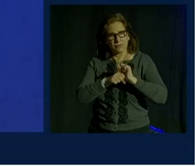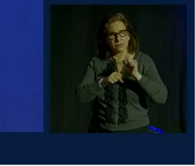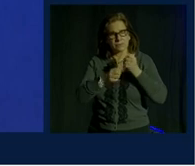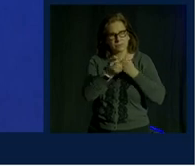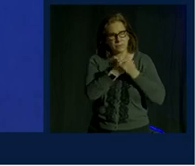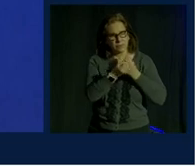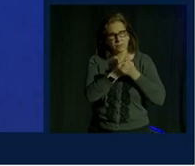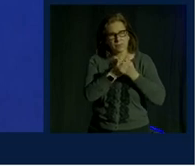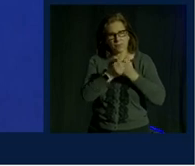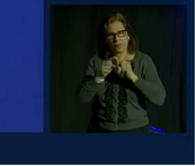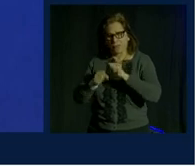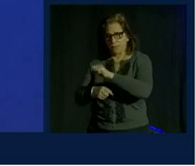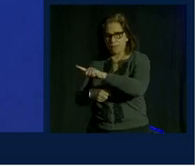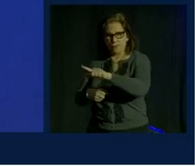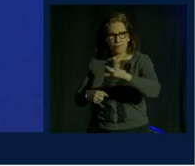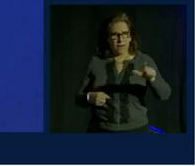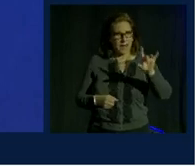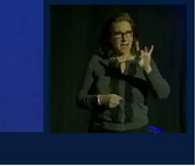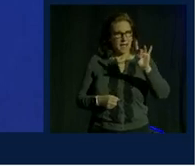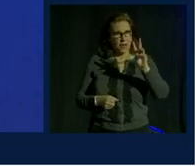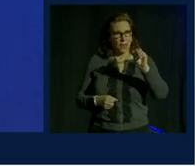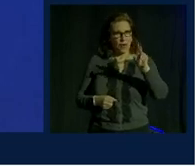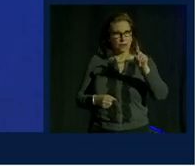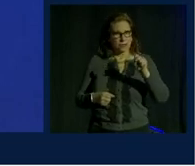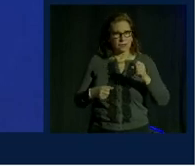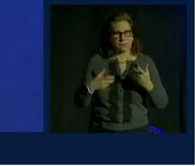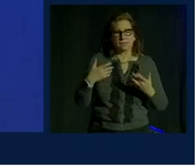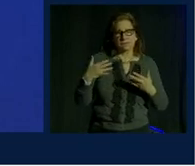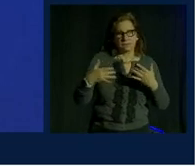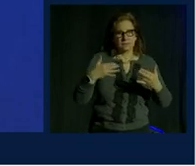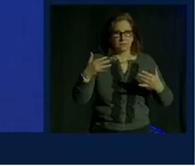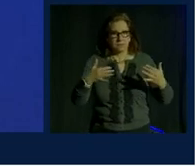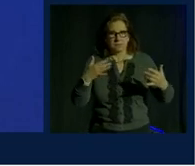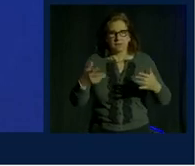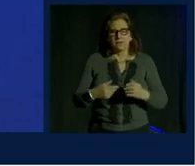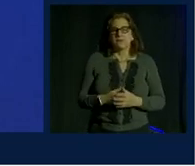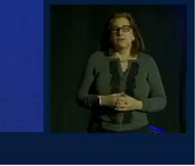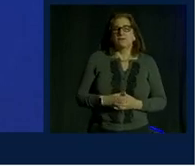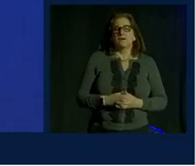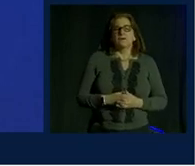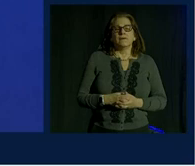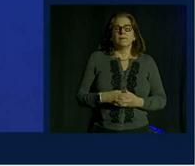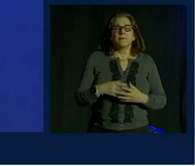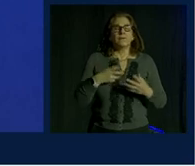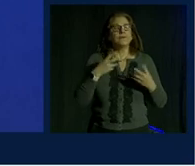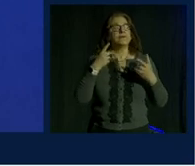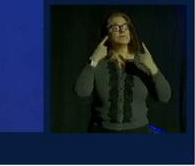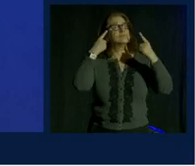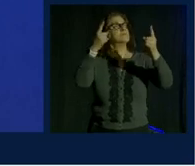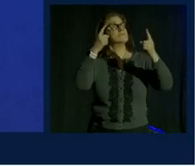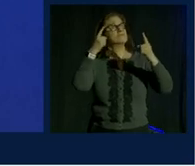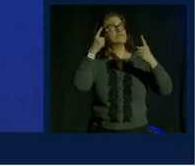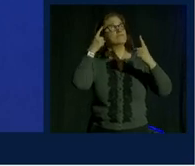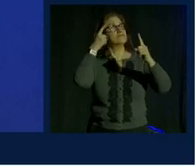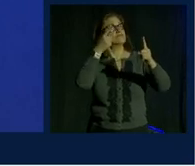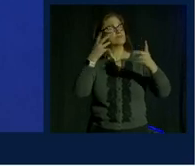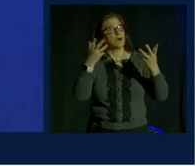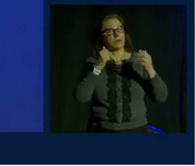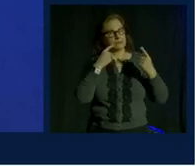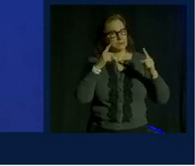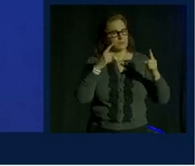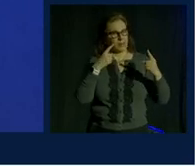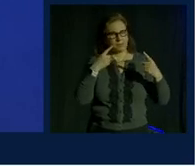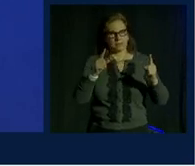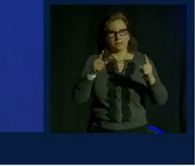to date and how we'll continue to build on that progress to achieve our shared goals. The overall theme for today is DC